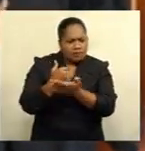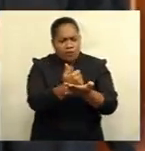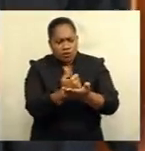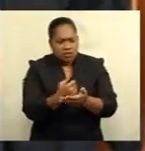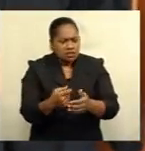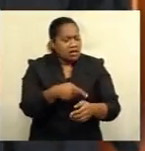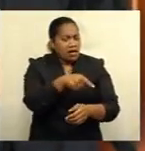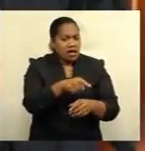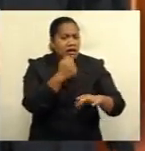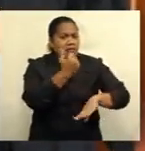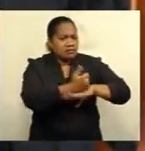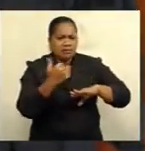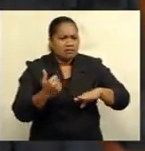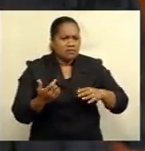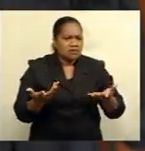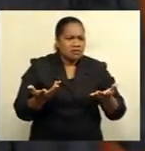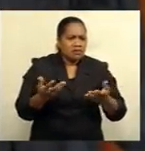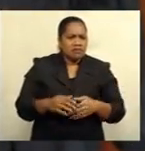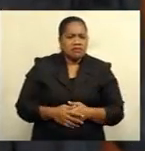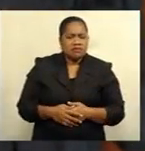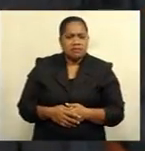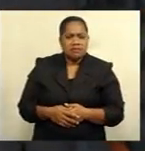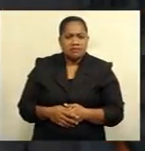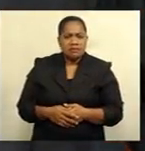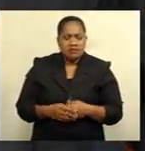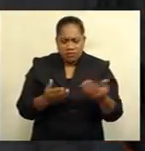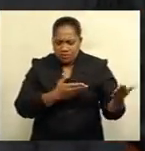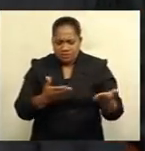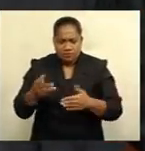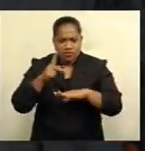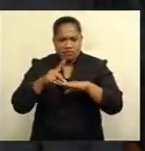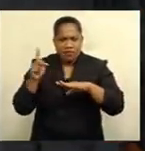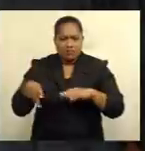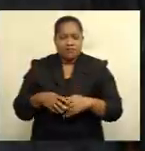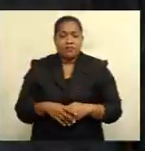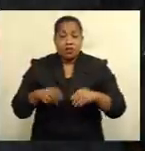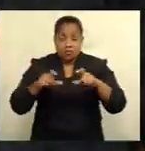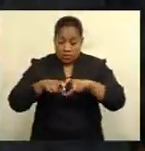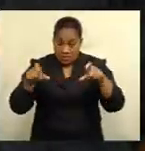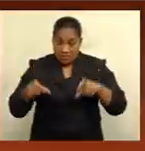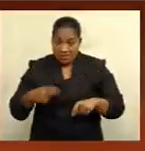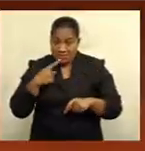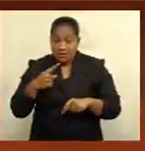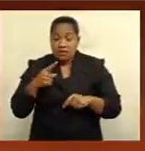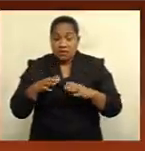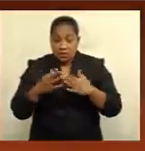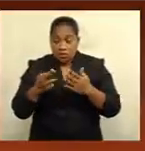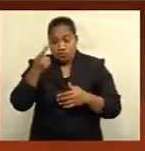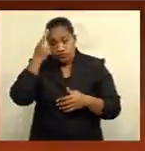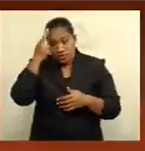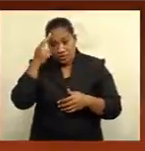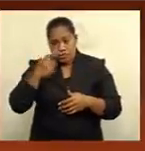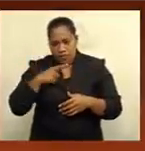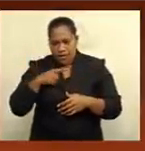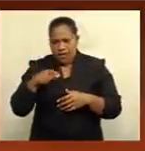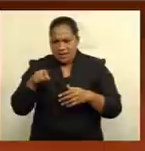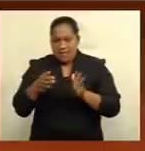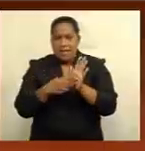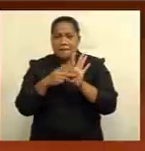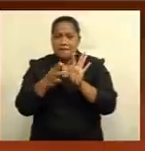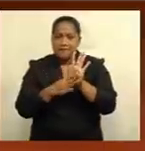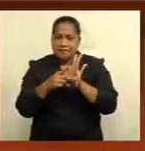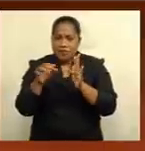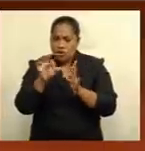against a motion before Parliament. Furthermore, the court is of the view that the reason the internal memo was not dated is that it